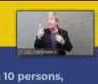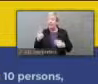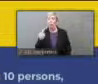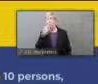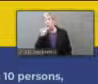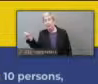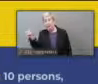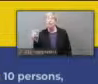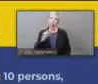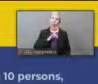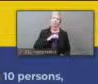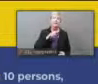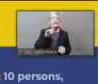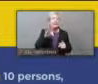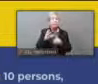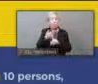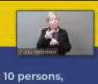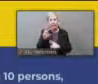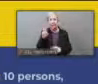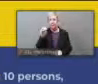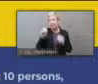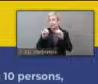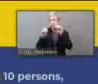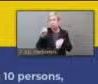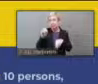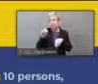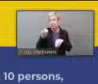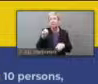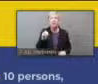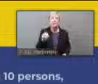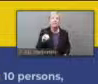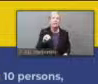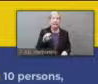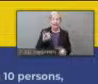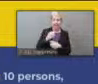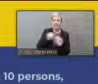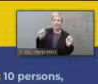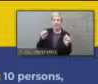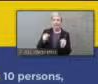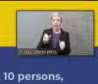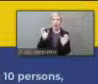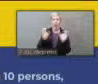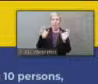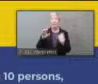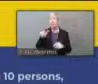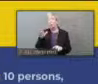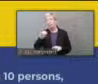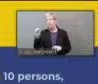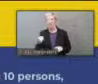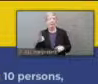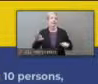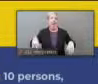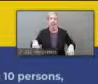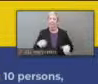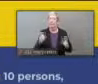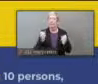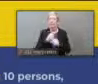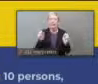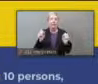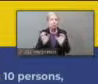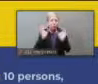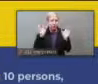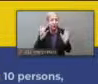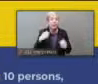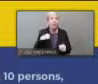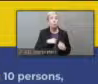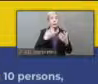at 60%. In New Mexico, Safe Certified, 25% who aren't. Again, remember that we want folks